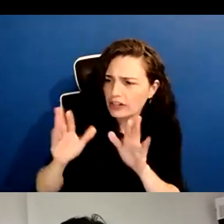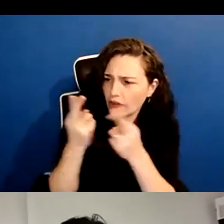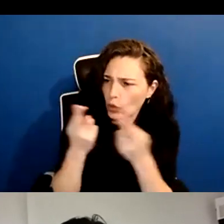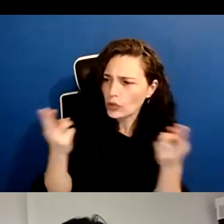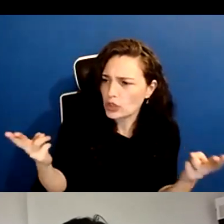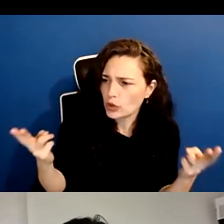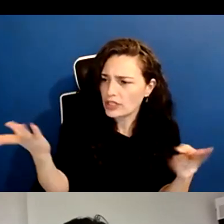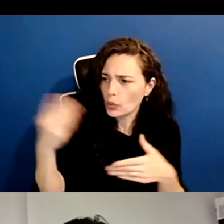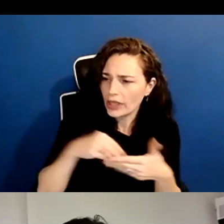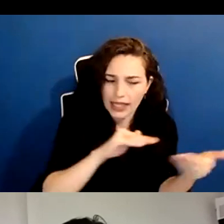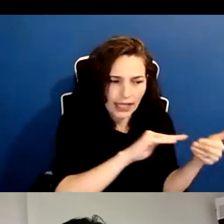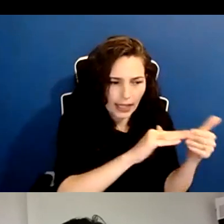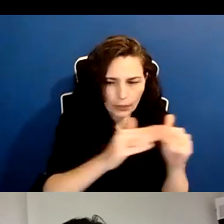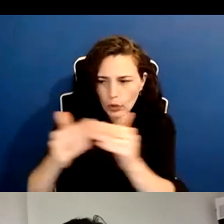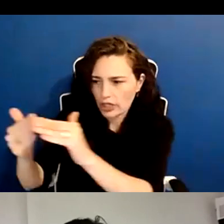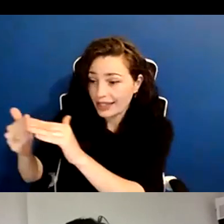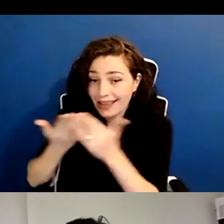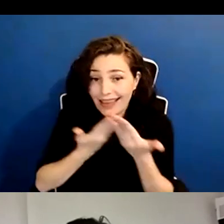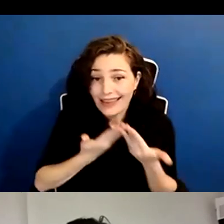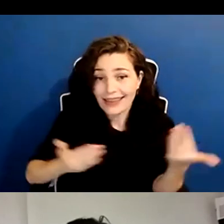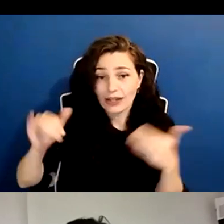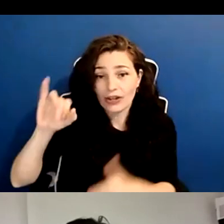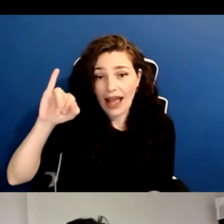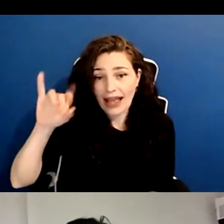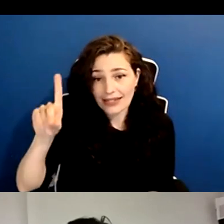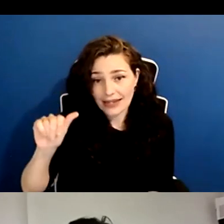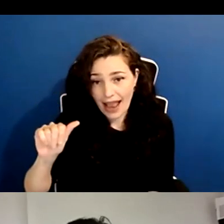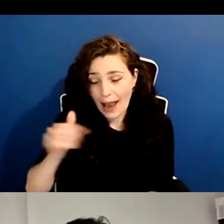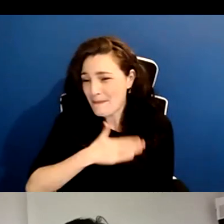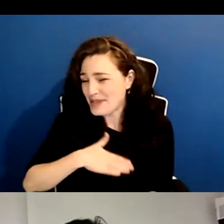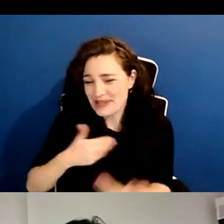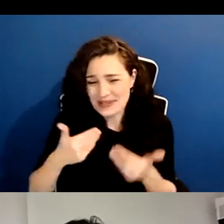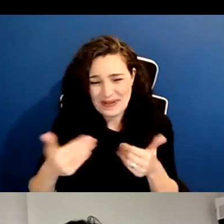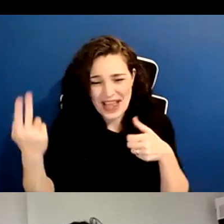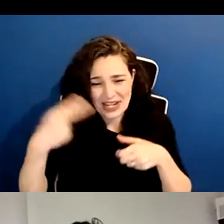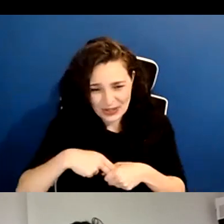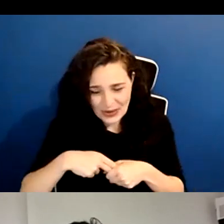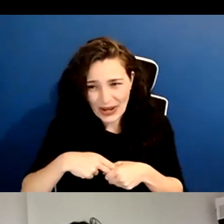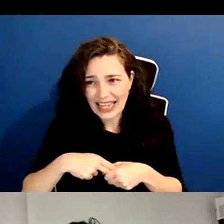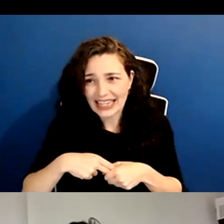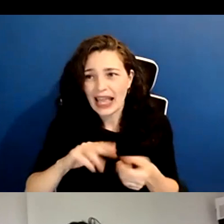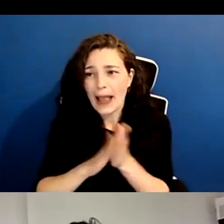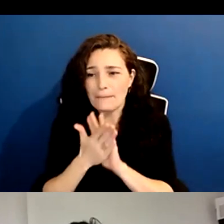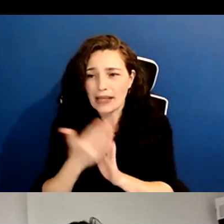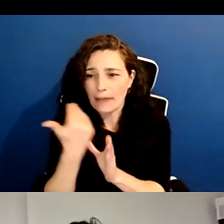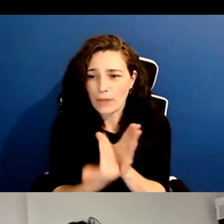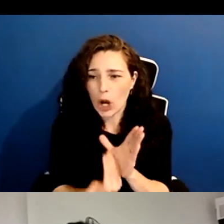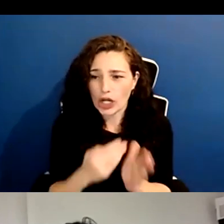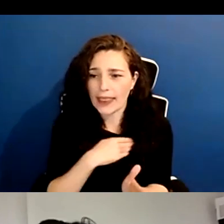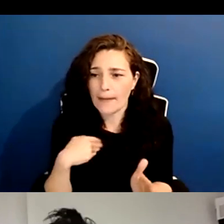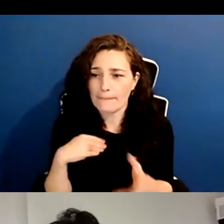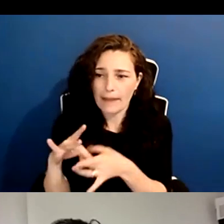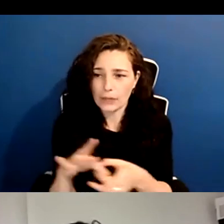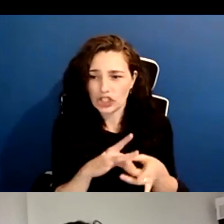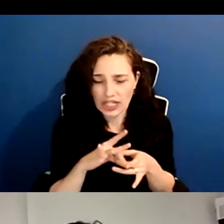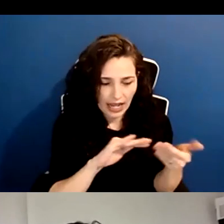community. And then here at IDA, you please join IDA, and you can become a part of the membership and the community that IDA is